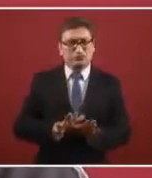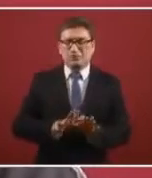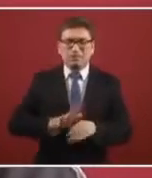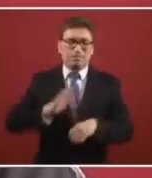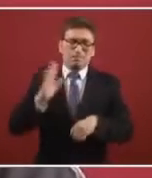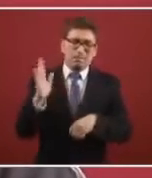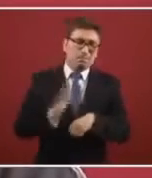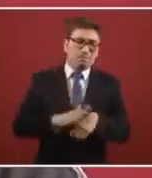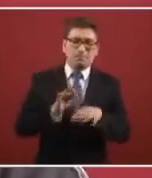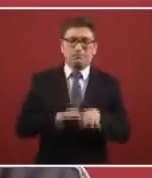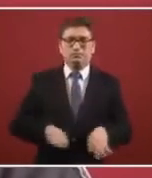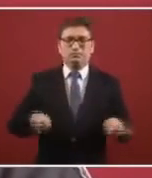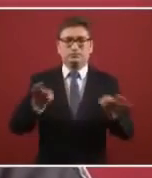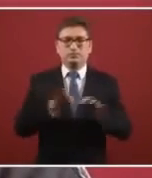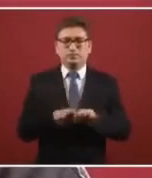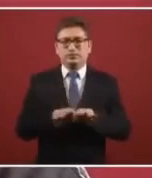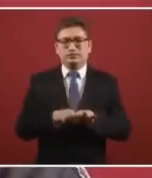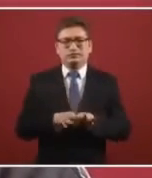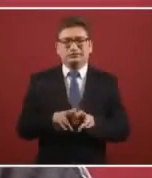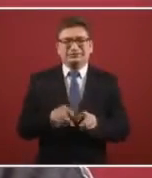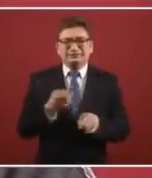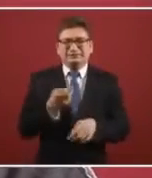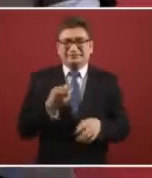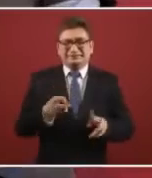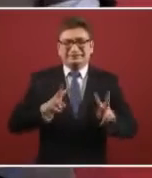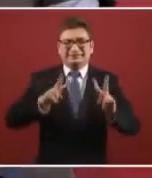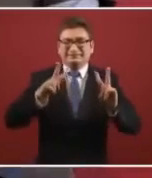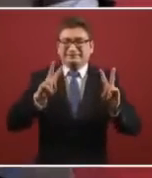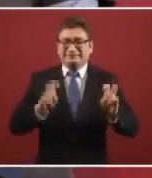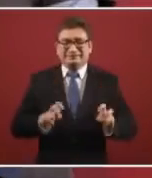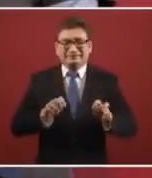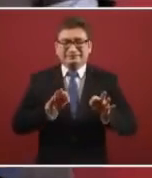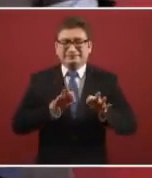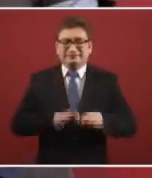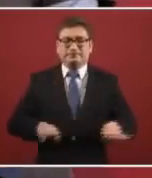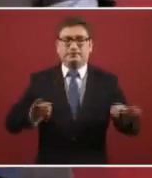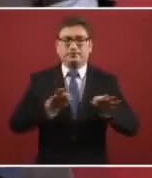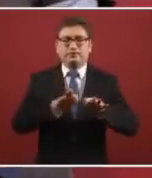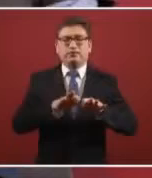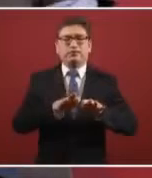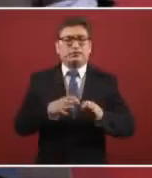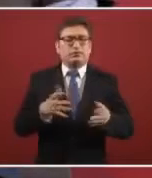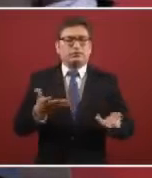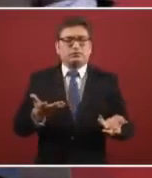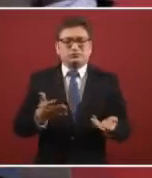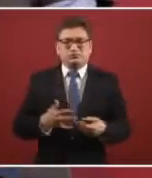It is a matter that is fundamental